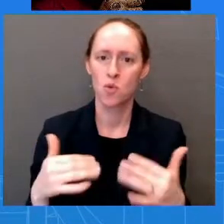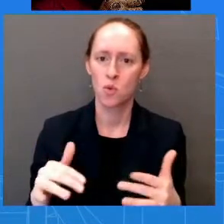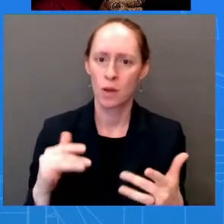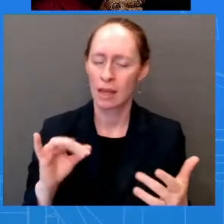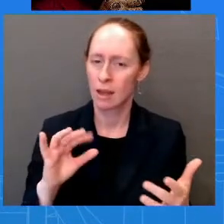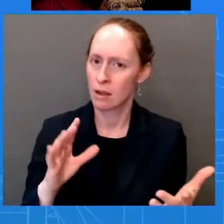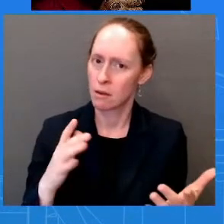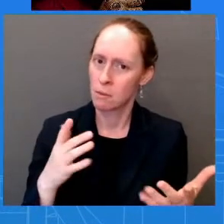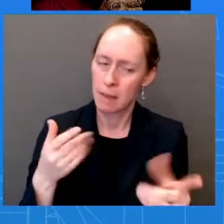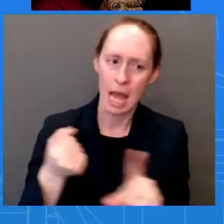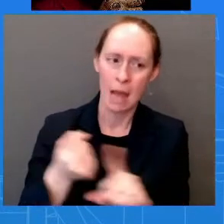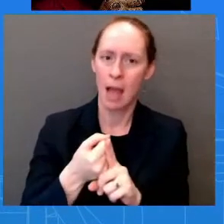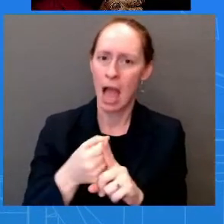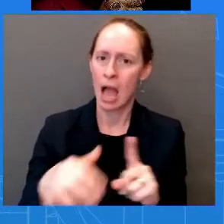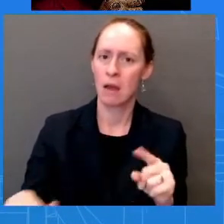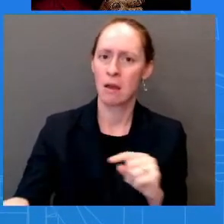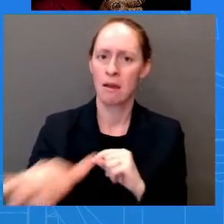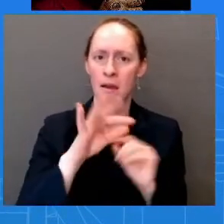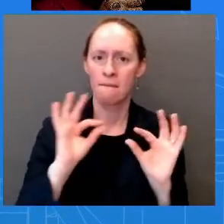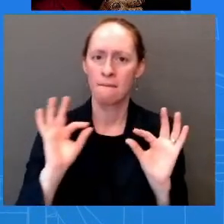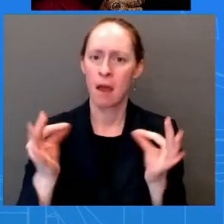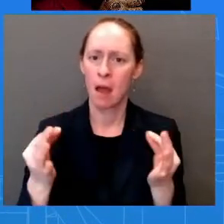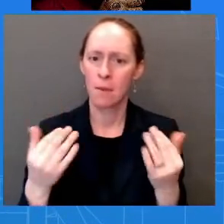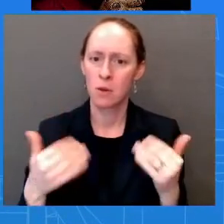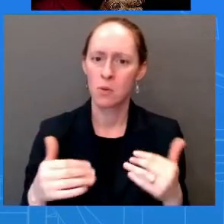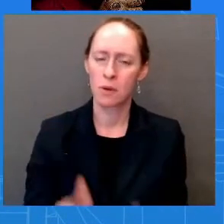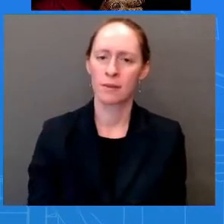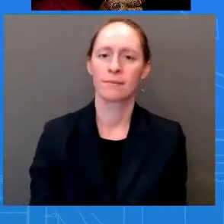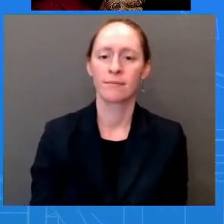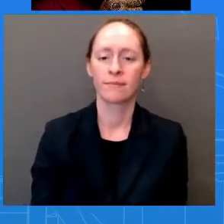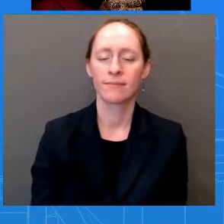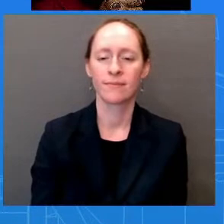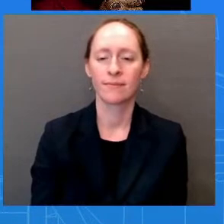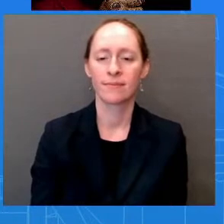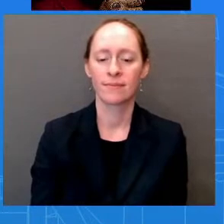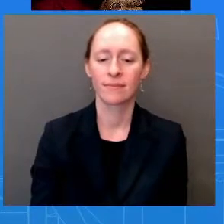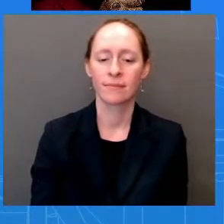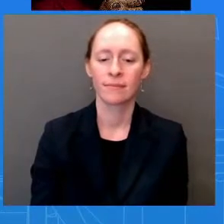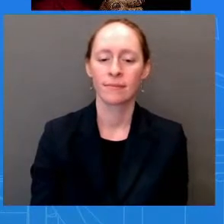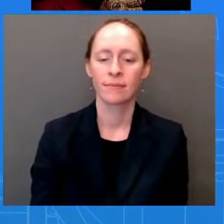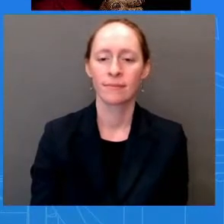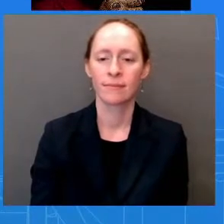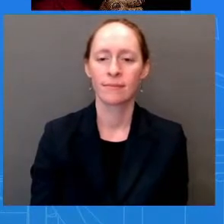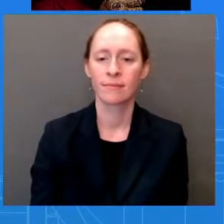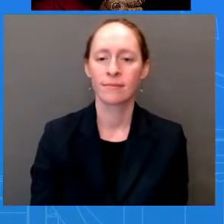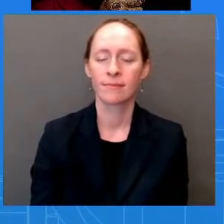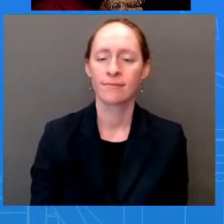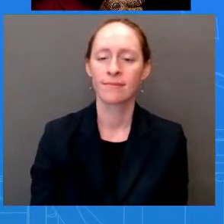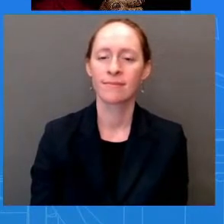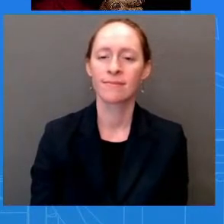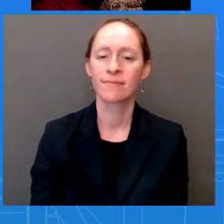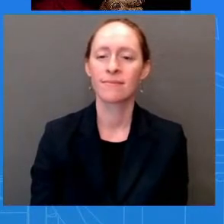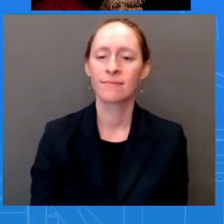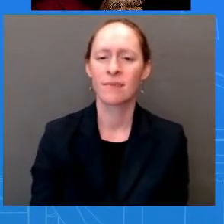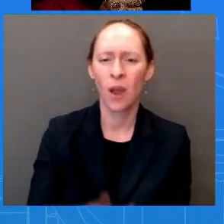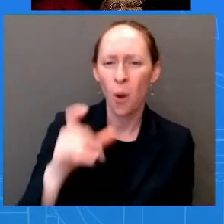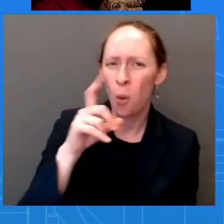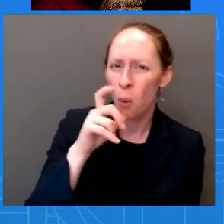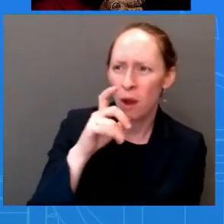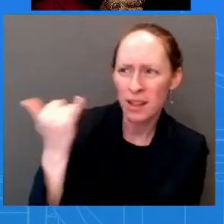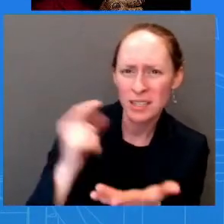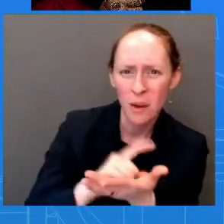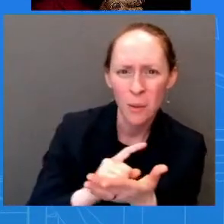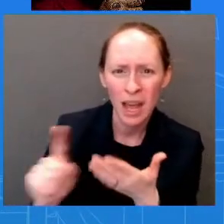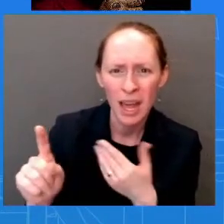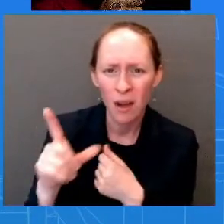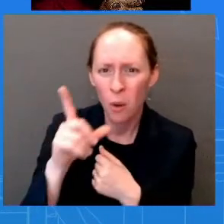in the closing days before notices may have to go out, in the administration is in touch with the unions? Is it the labor secretary?